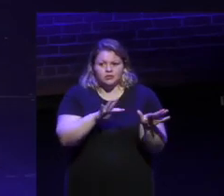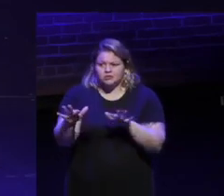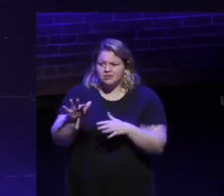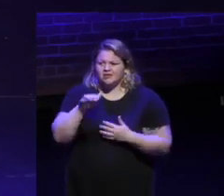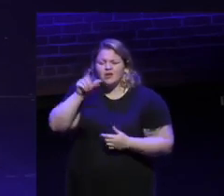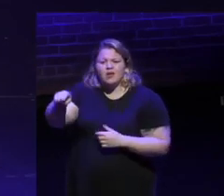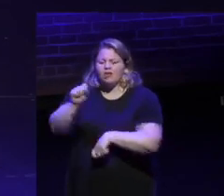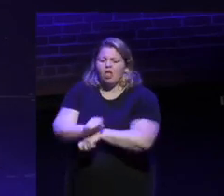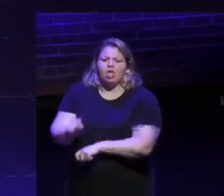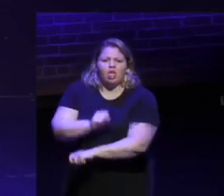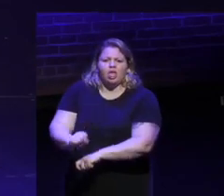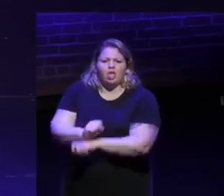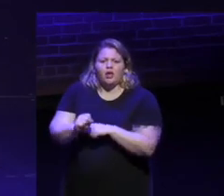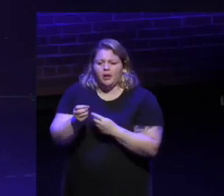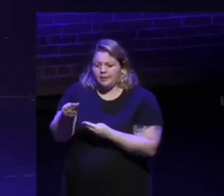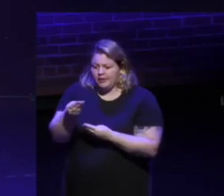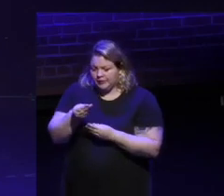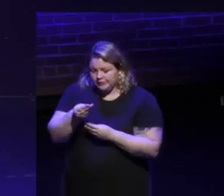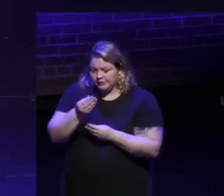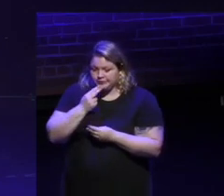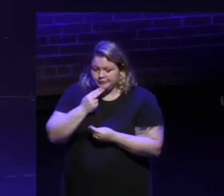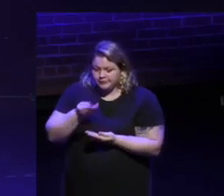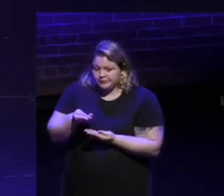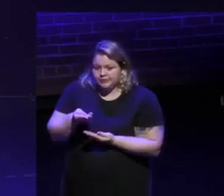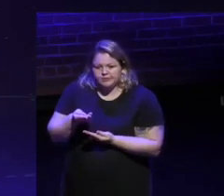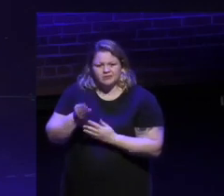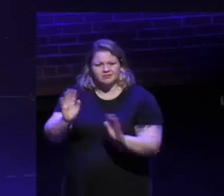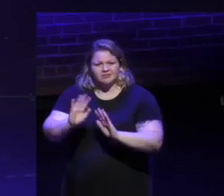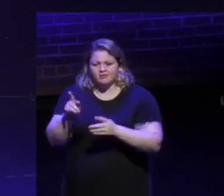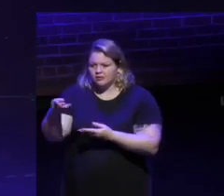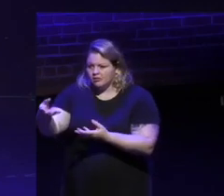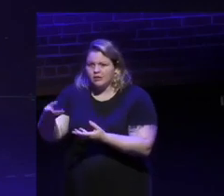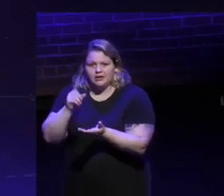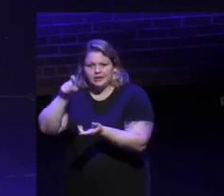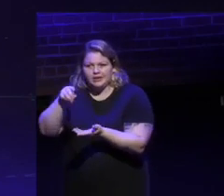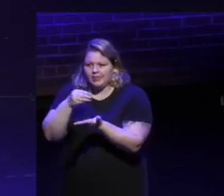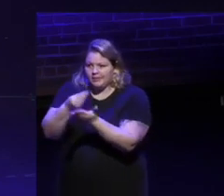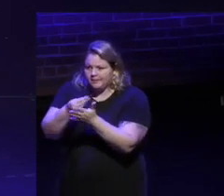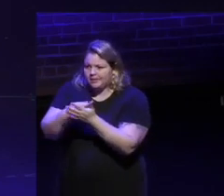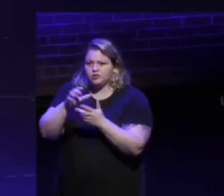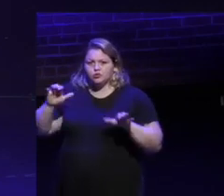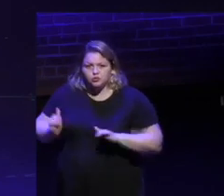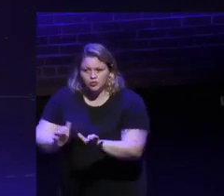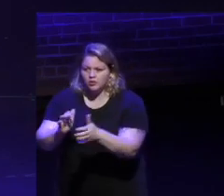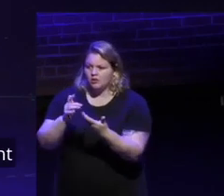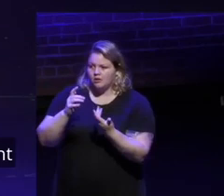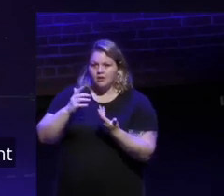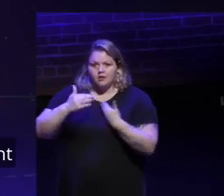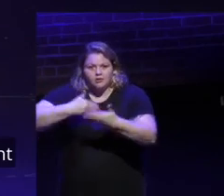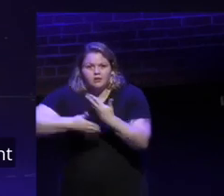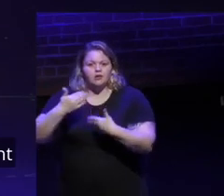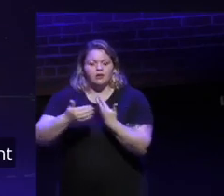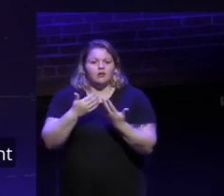be so difficult where they spend all the time raising money. That's time that could be going into programming. As we think about that, can we have a permanent function in the